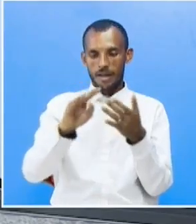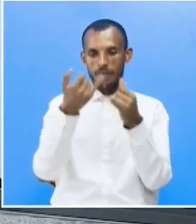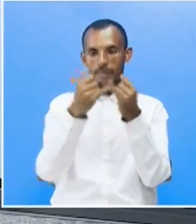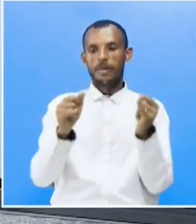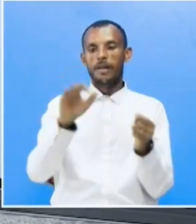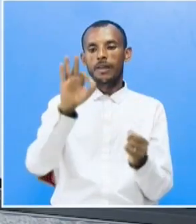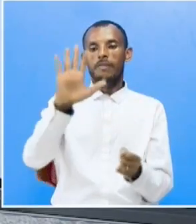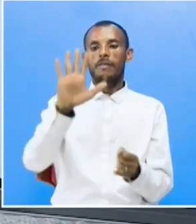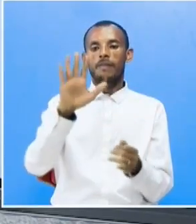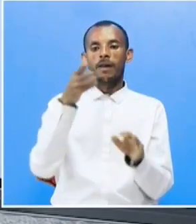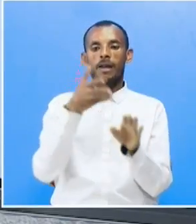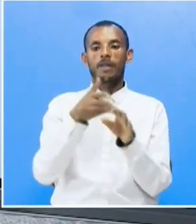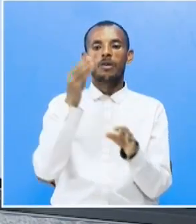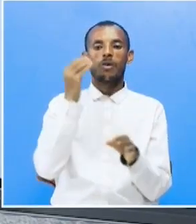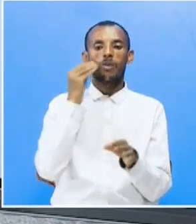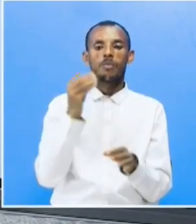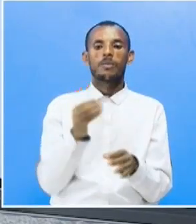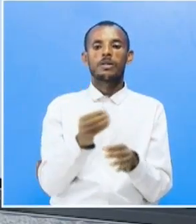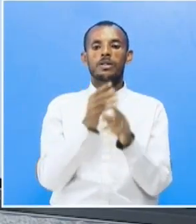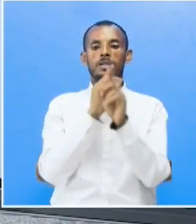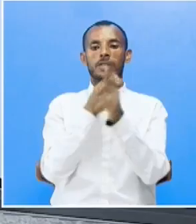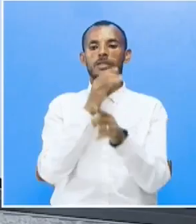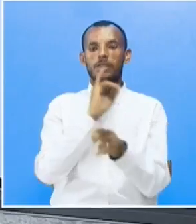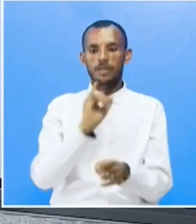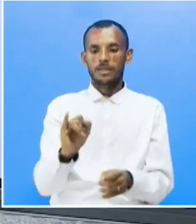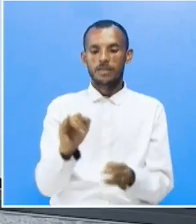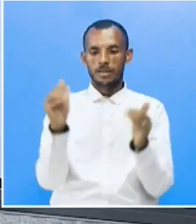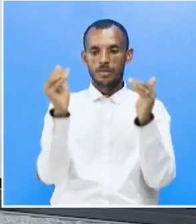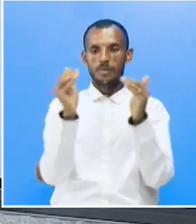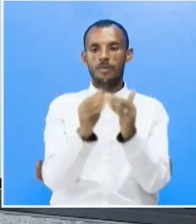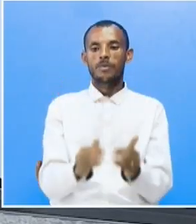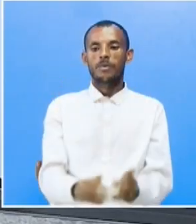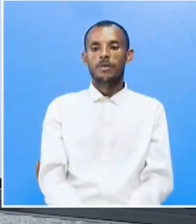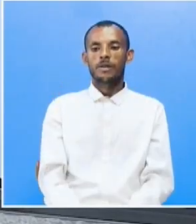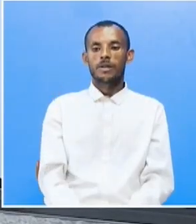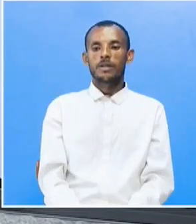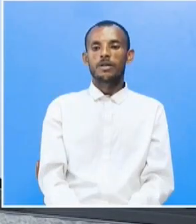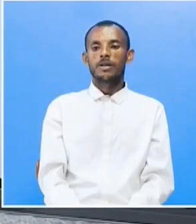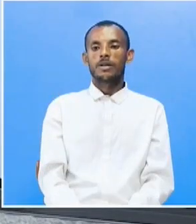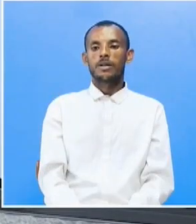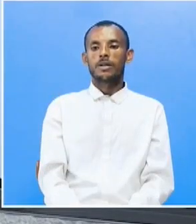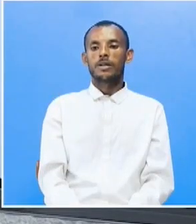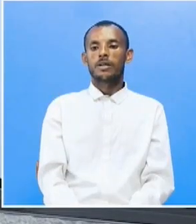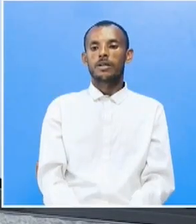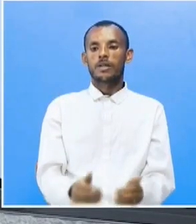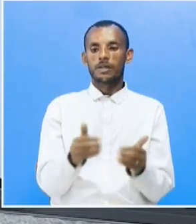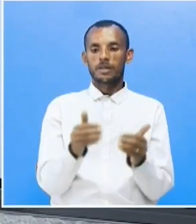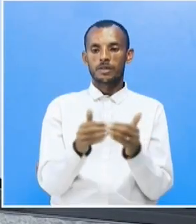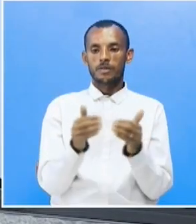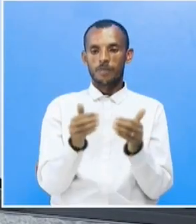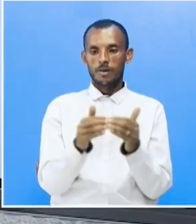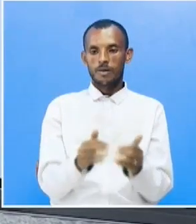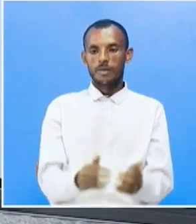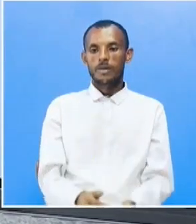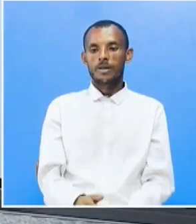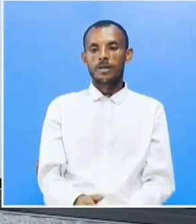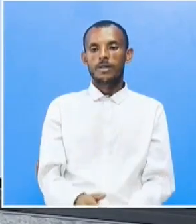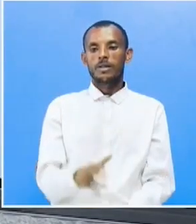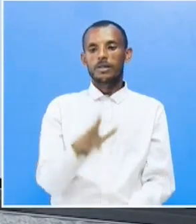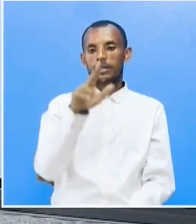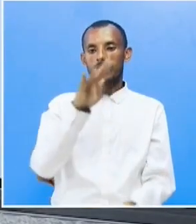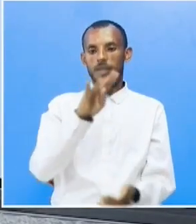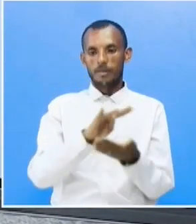in your home, but I'll leave the answer in this form. So the cost price is nearly, it is this one, it is 3